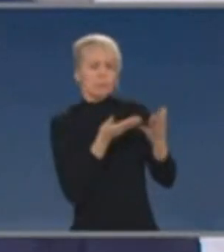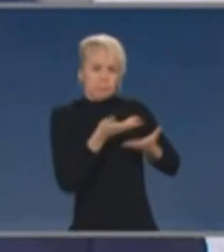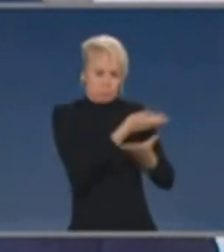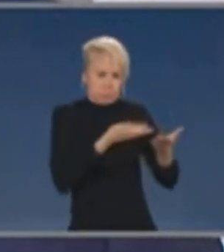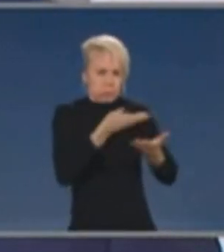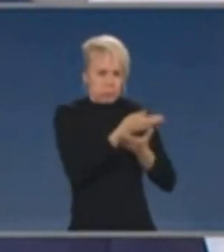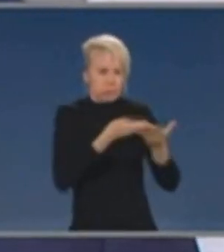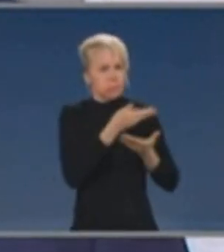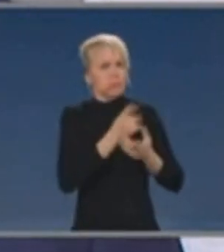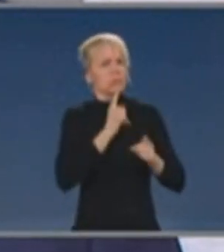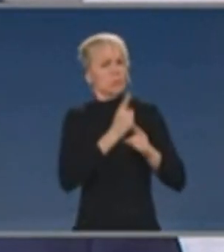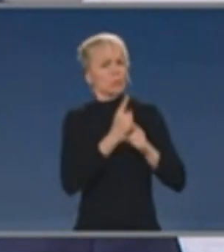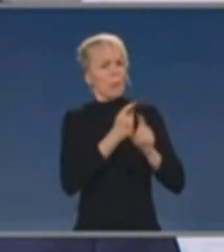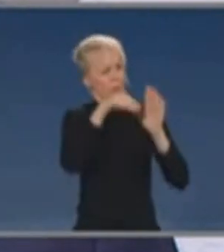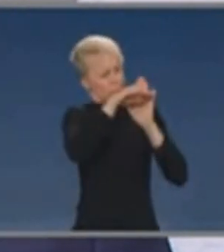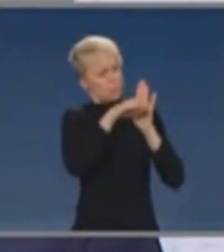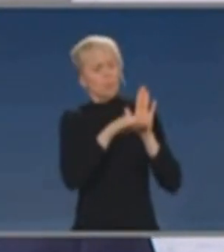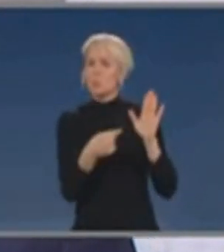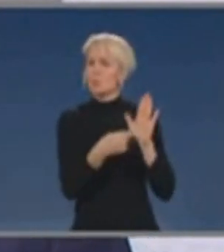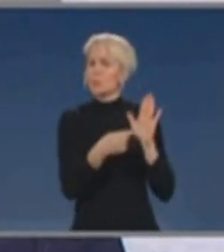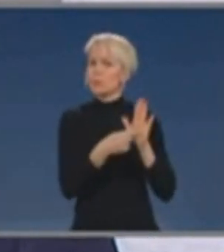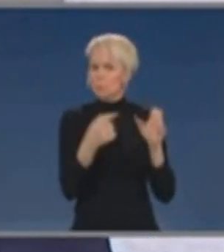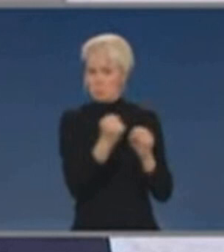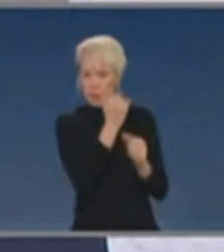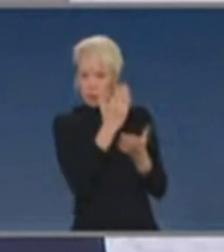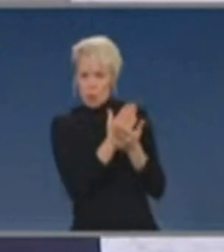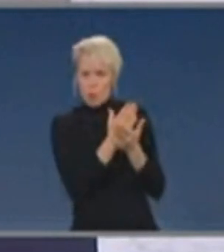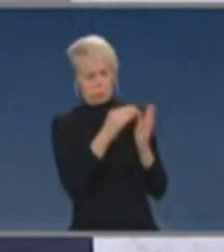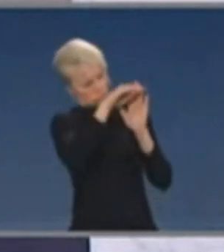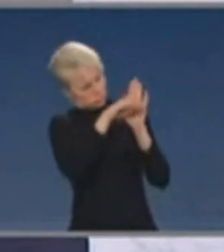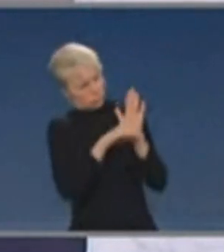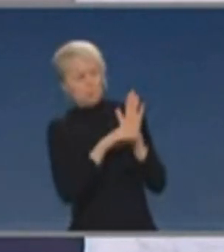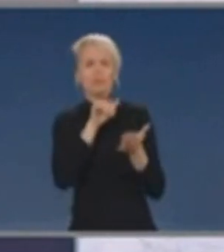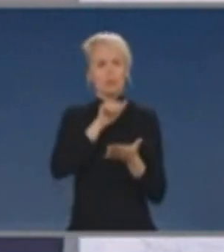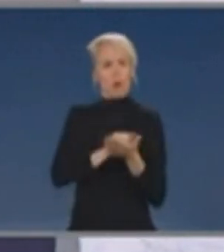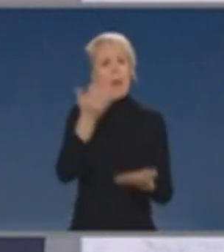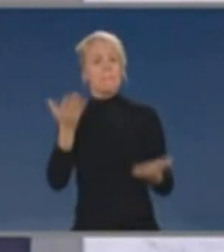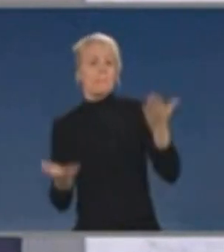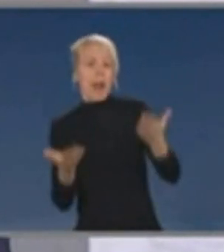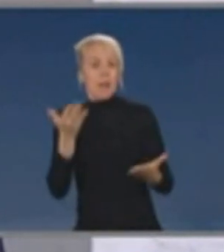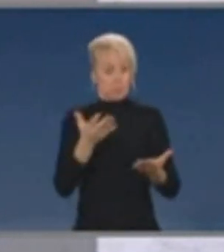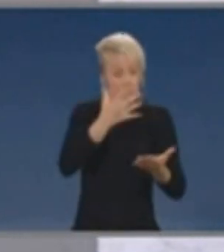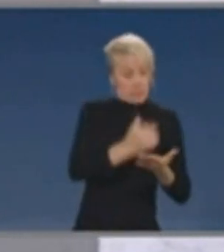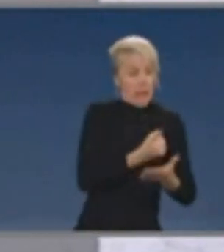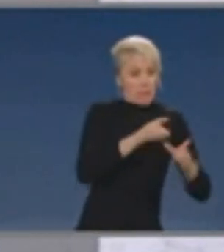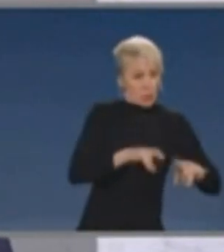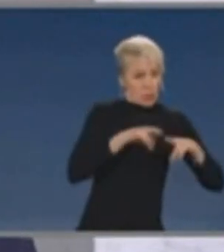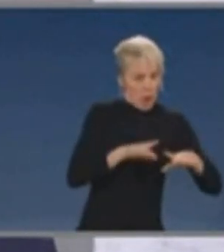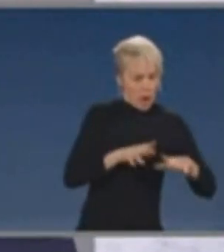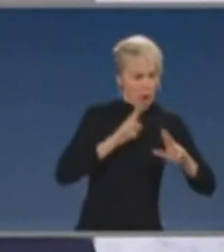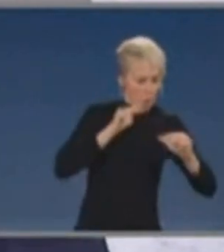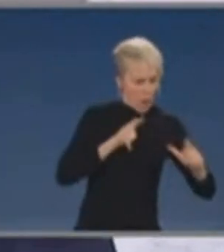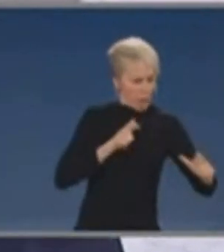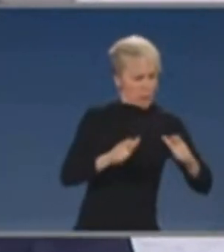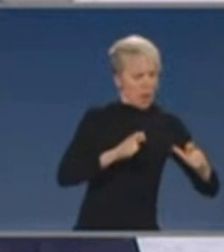Committee and the Expenditure Review Committee. And so we're ensuring that we're getting the right balance between our security interests and our economic interests. And with